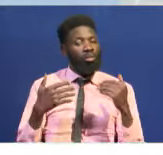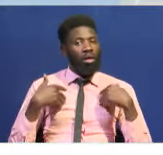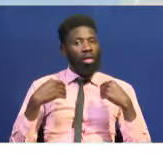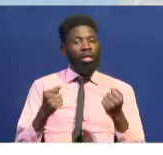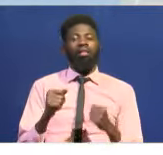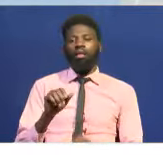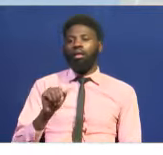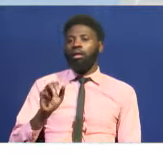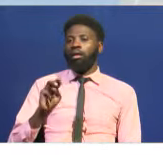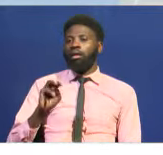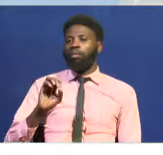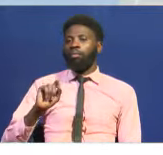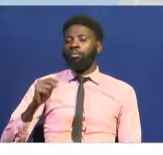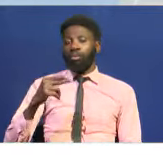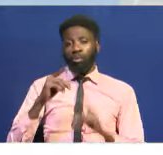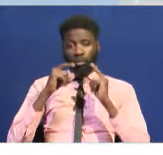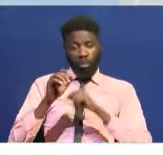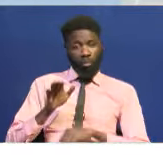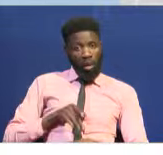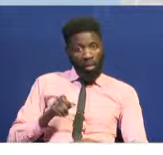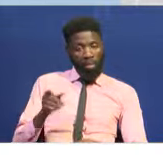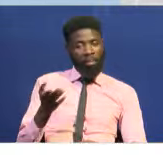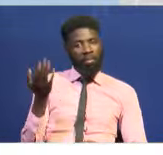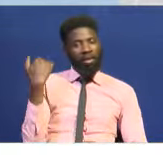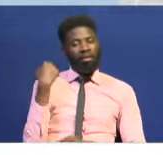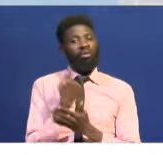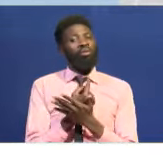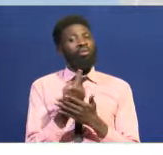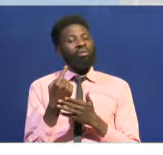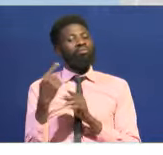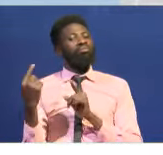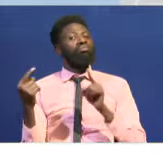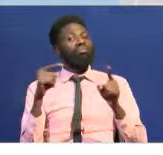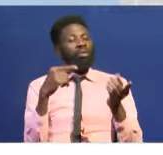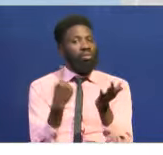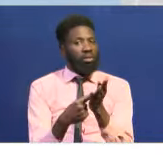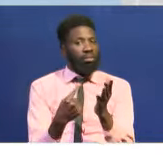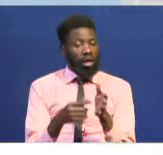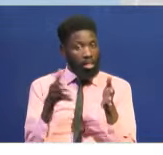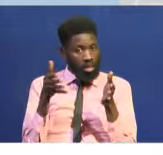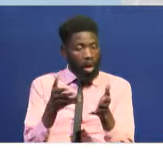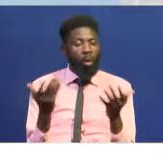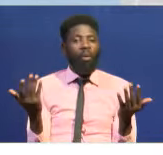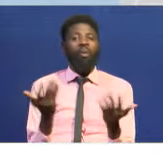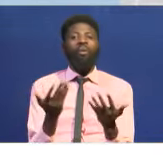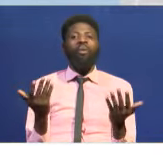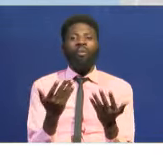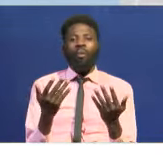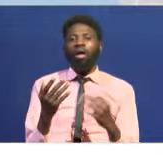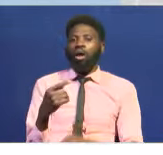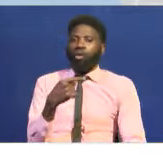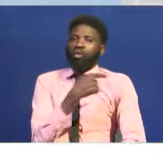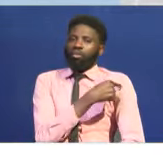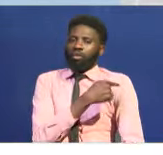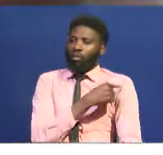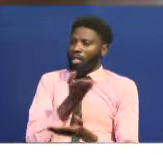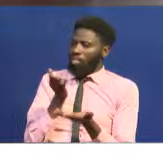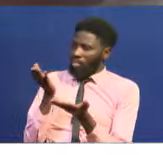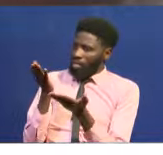female, had traveled to Uganda a week ago and is currently receiving treatment at an undisclosed health